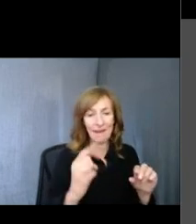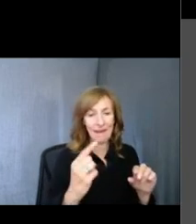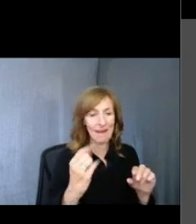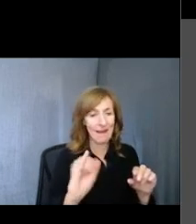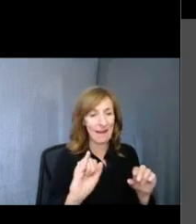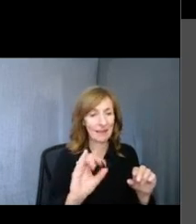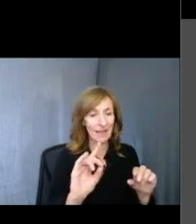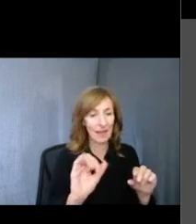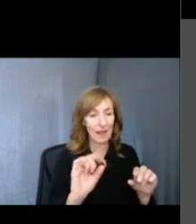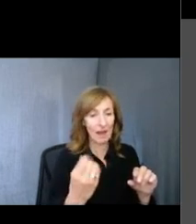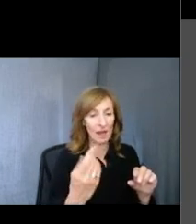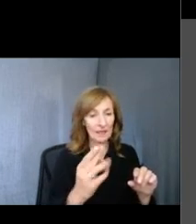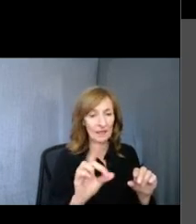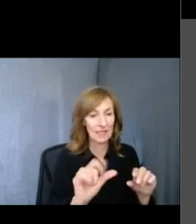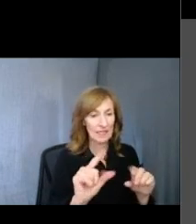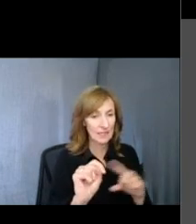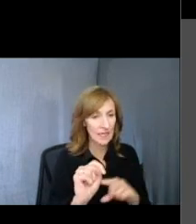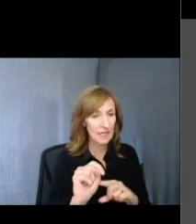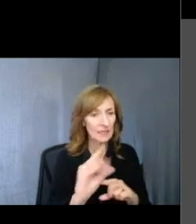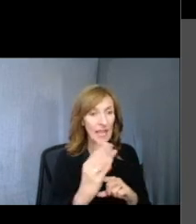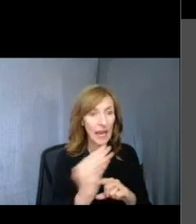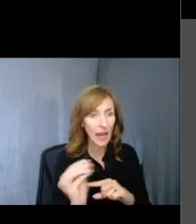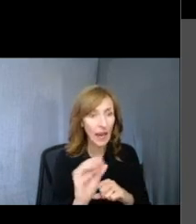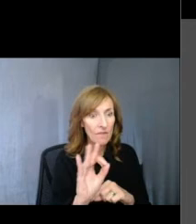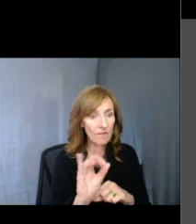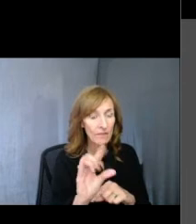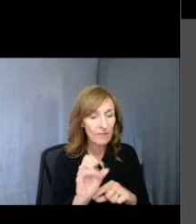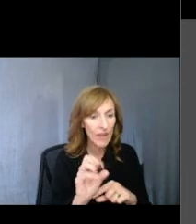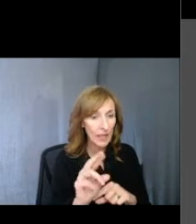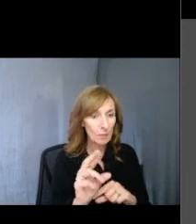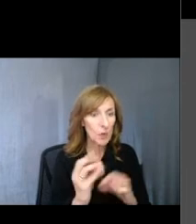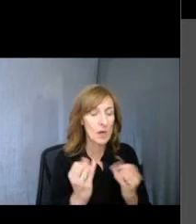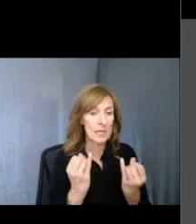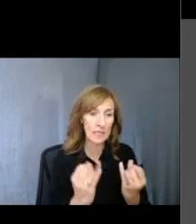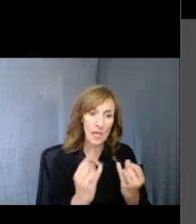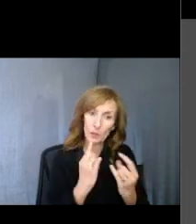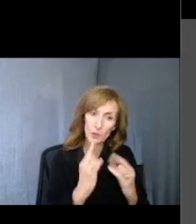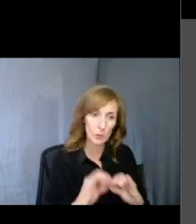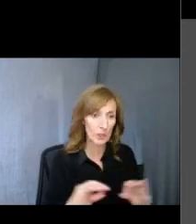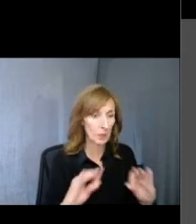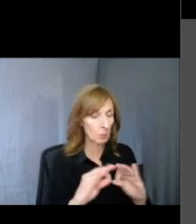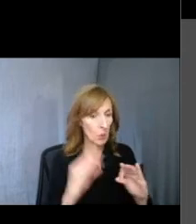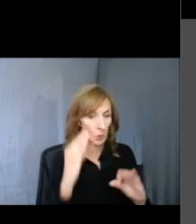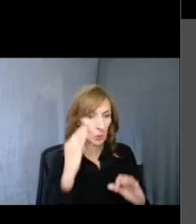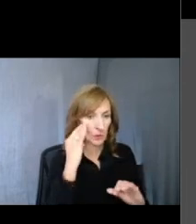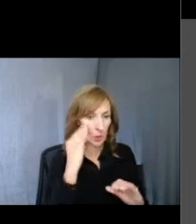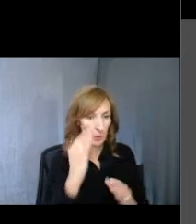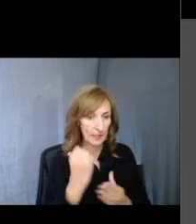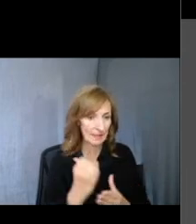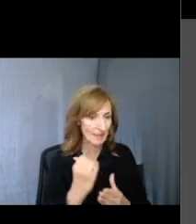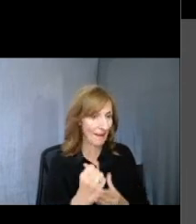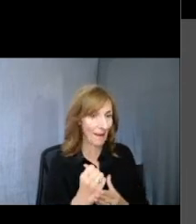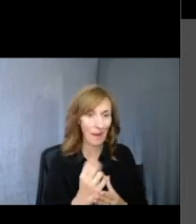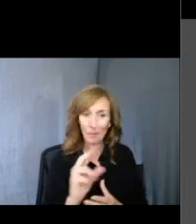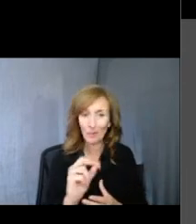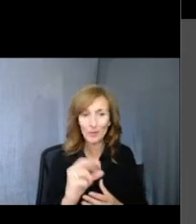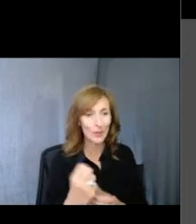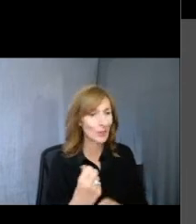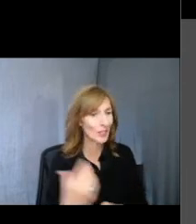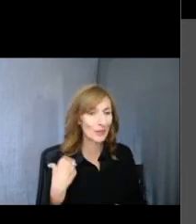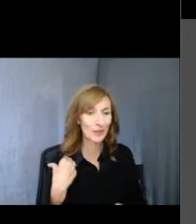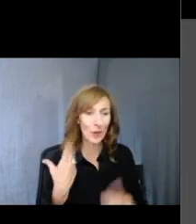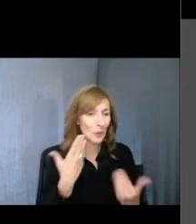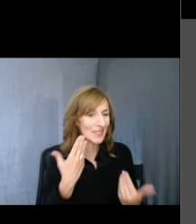fiber and kidney disease, but now we do. And we know that can help. We're also going to have sometimes increased vitamin D